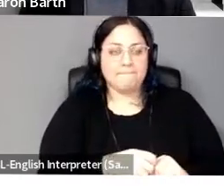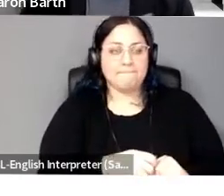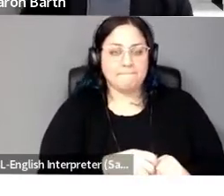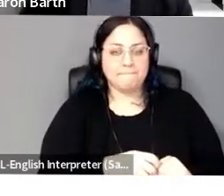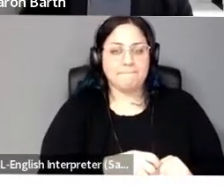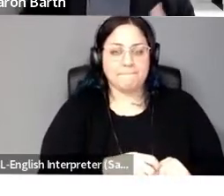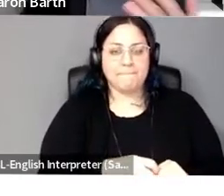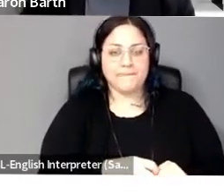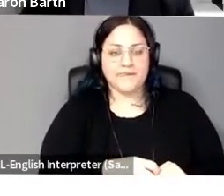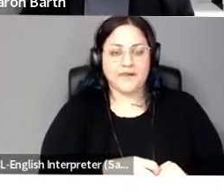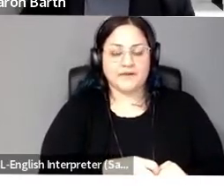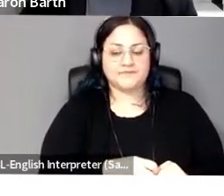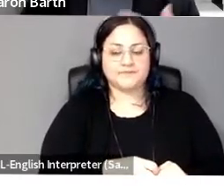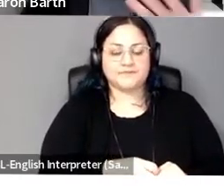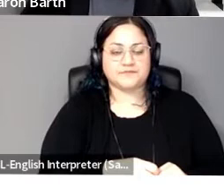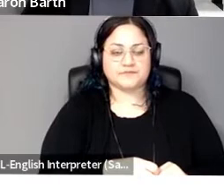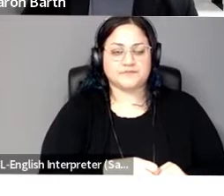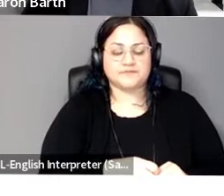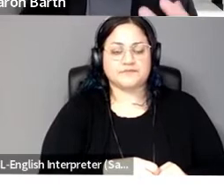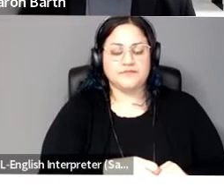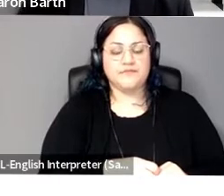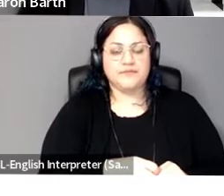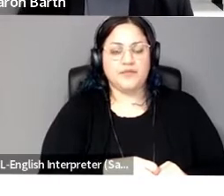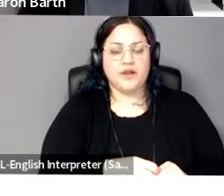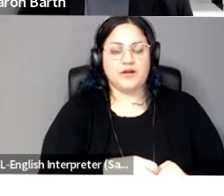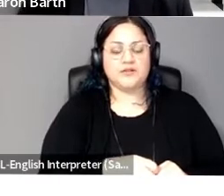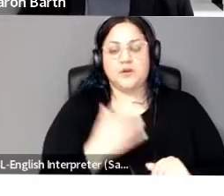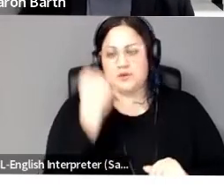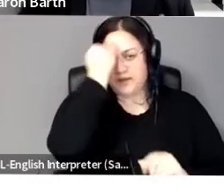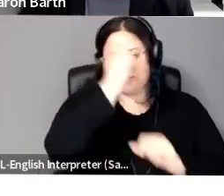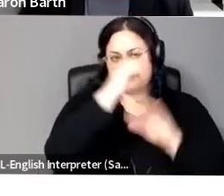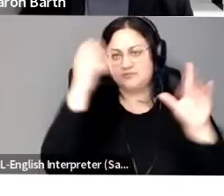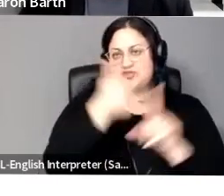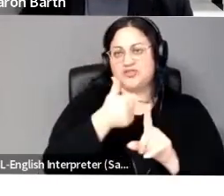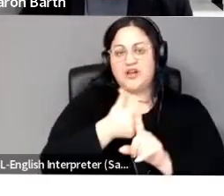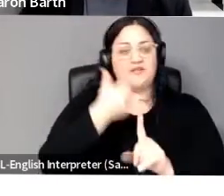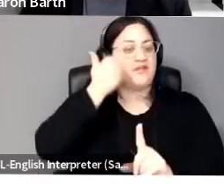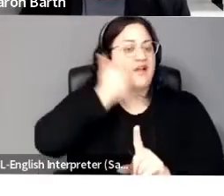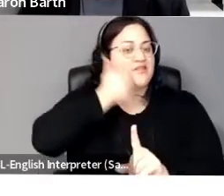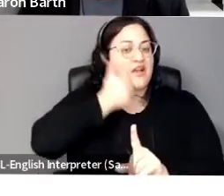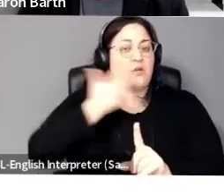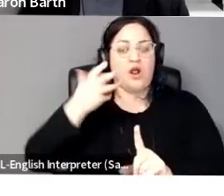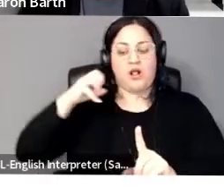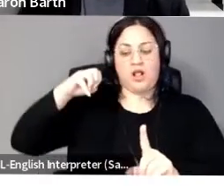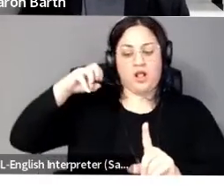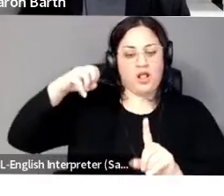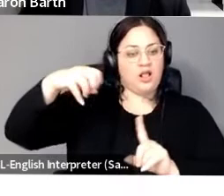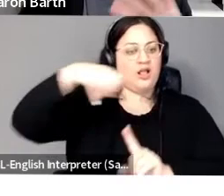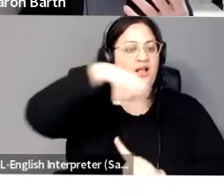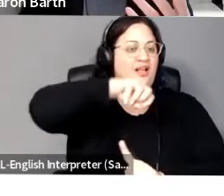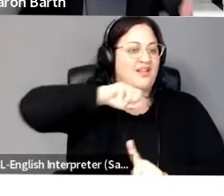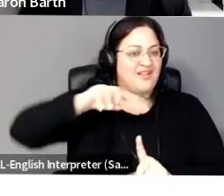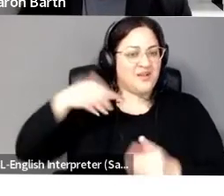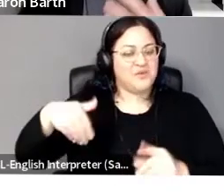here's you, right? Every day we're inundated with information, right? And especially in our sort of modern